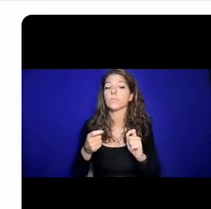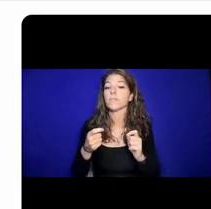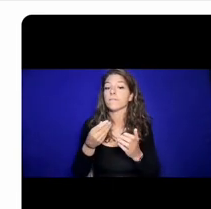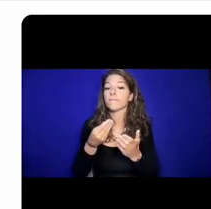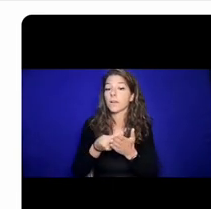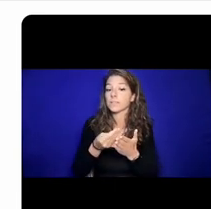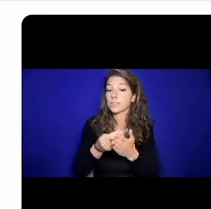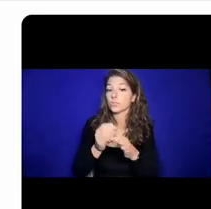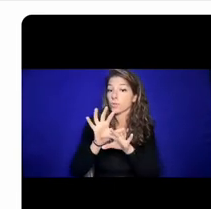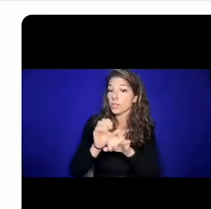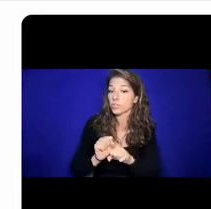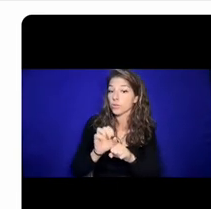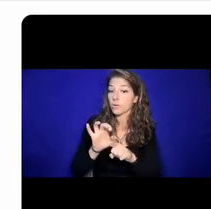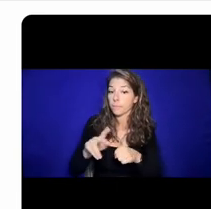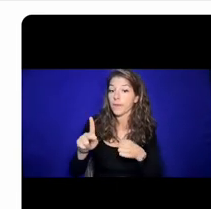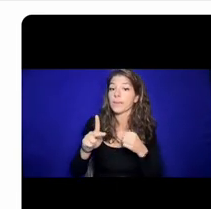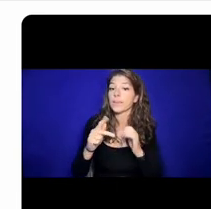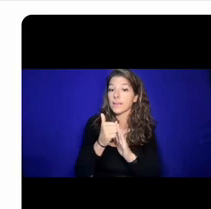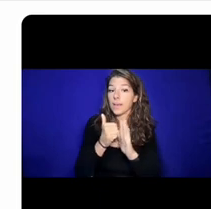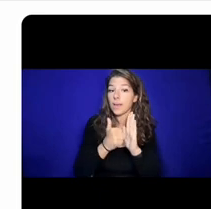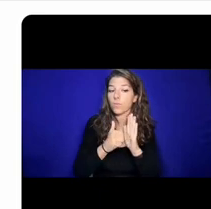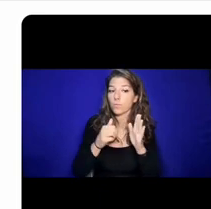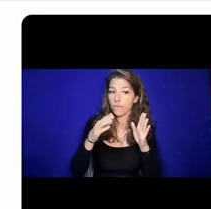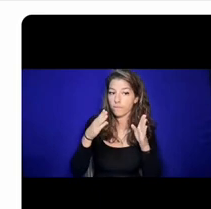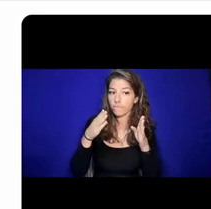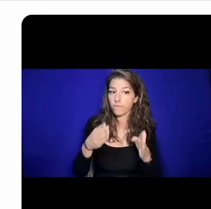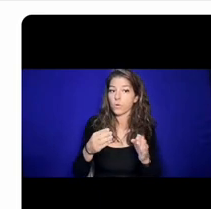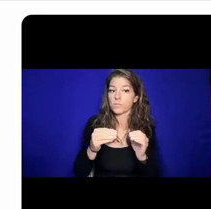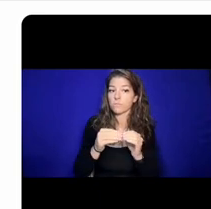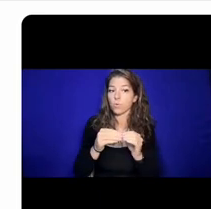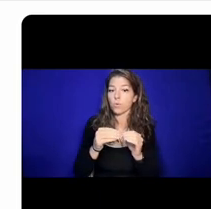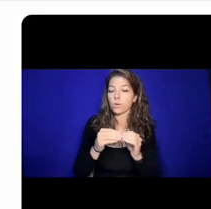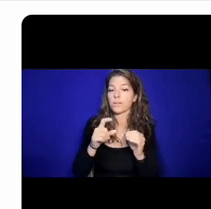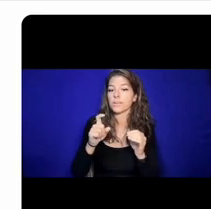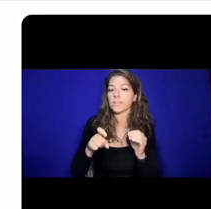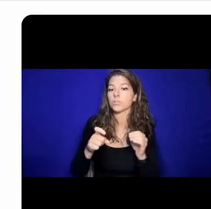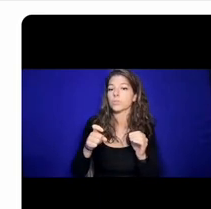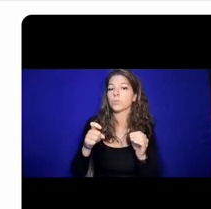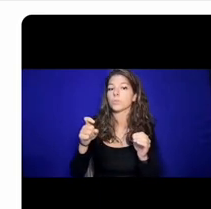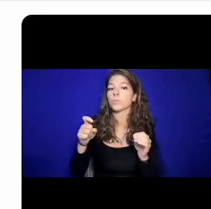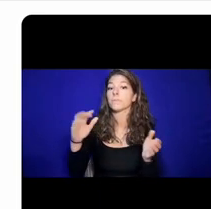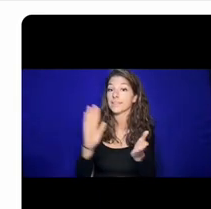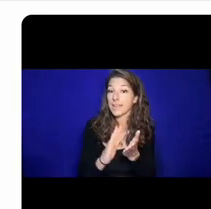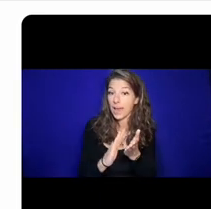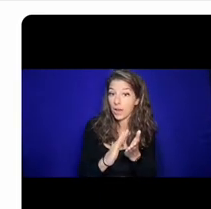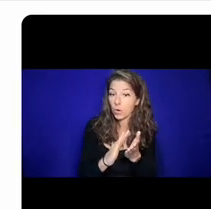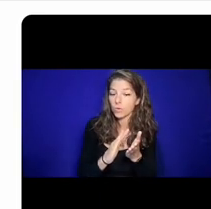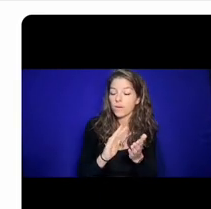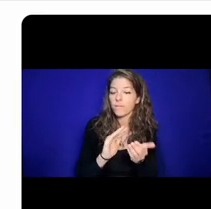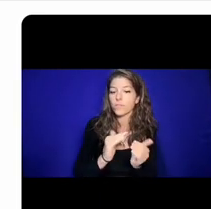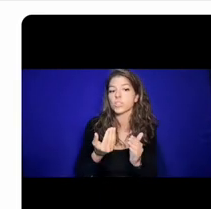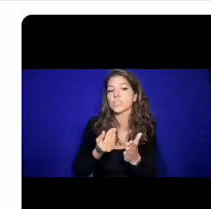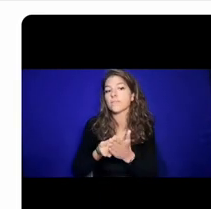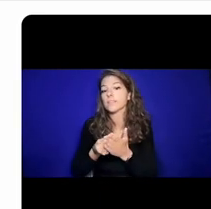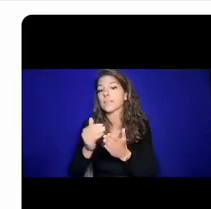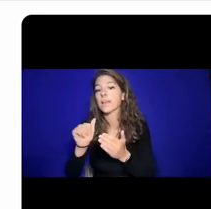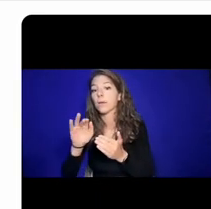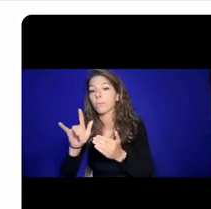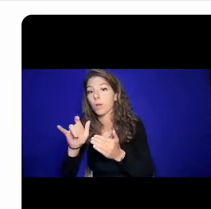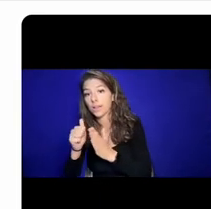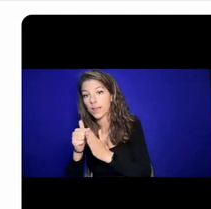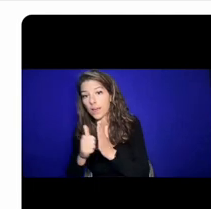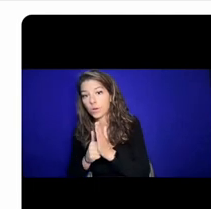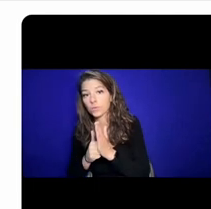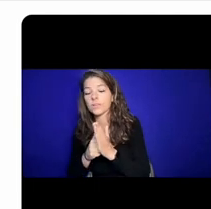a traditional bank account focus your energy in needing to spend down, versus funds in an ABLE